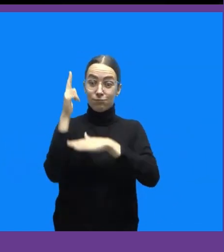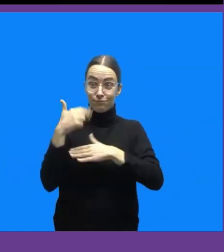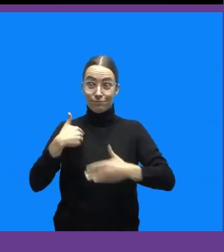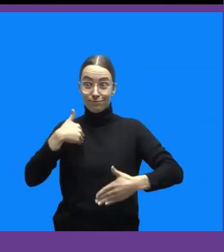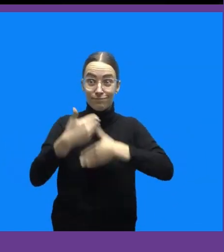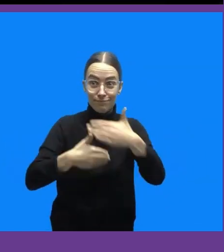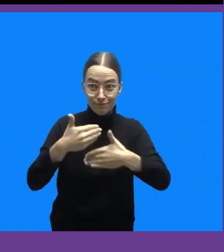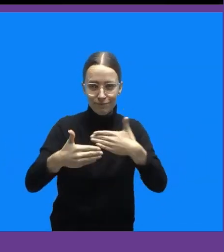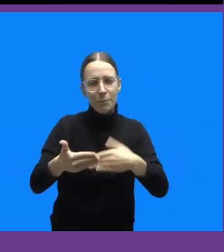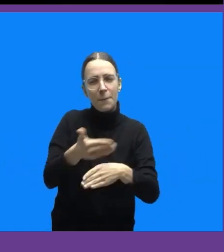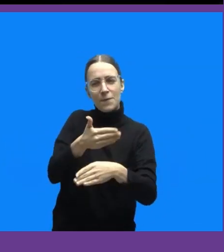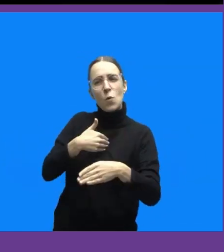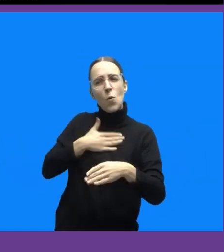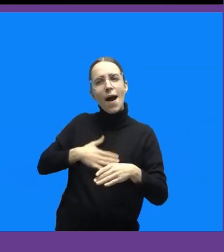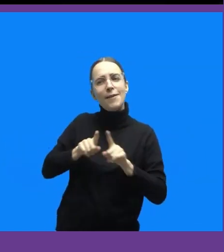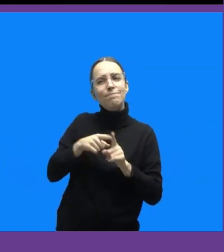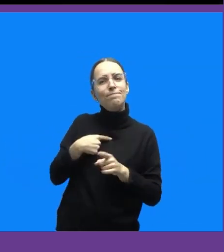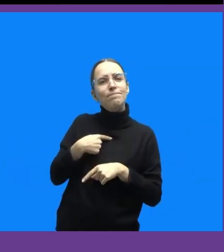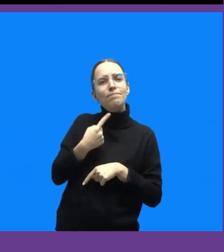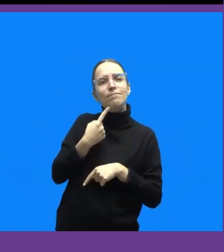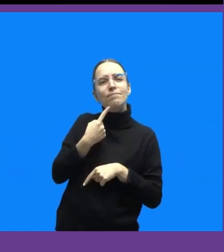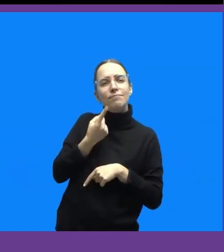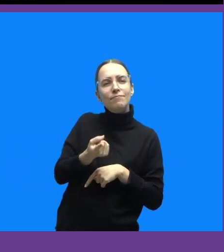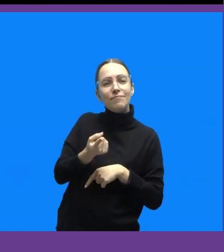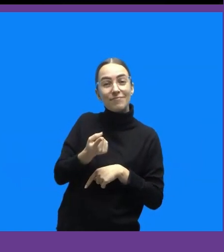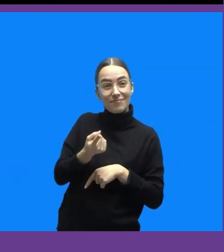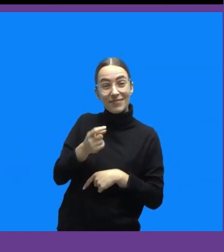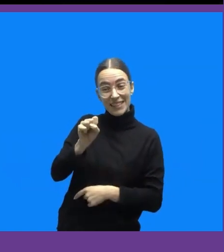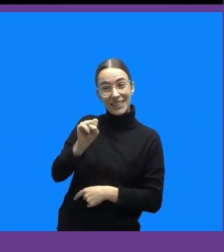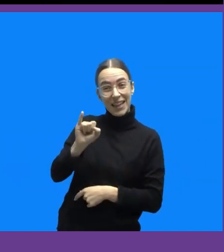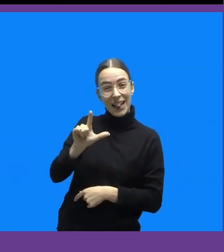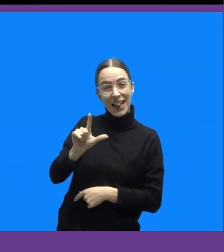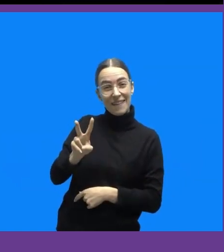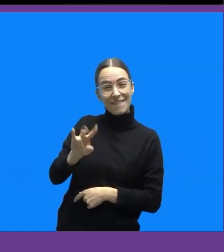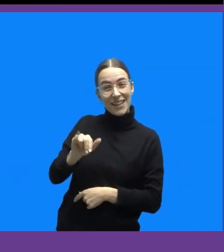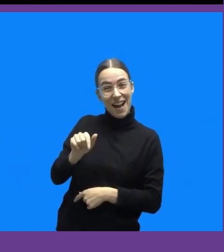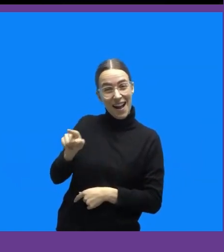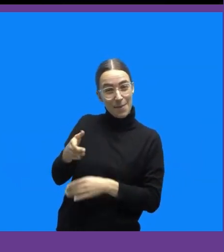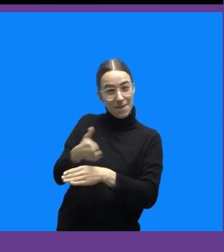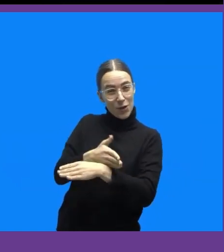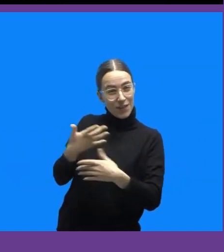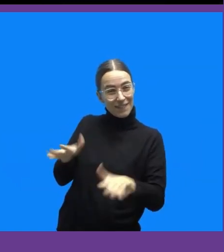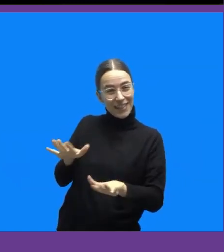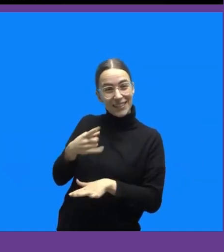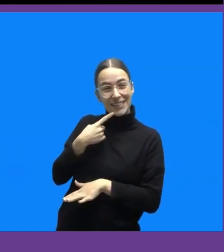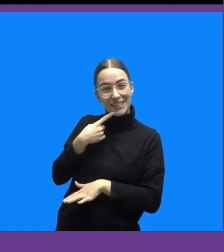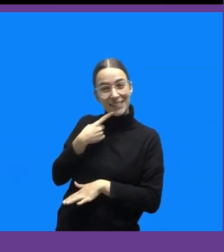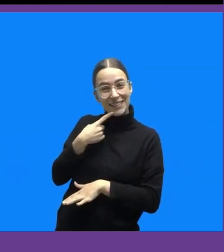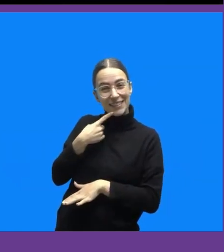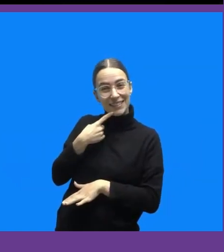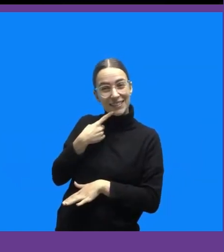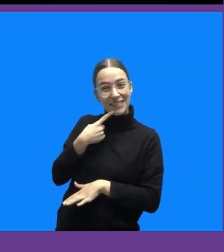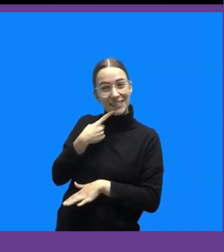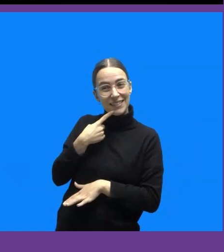like Sonia said, this panel is framed in one project that is the Uni for All network.